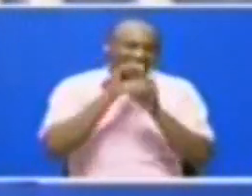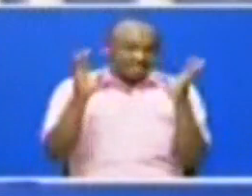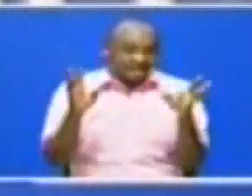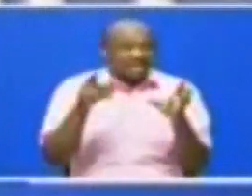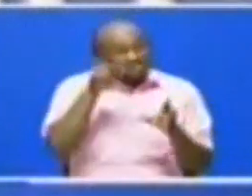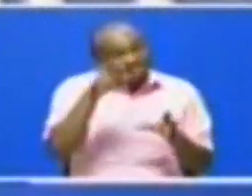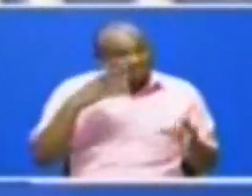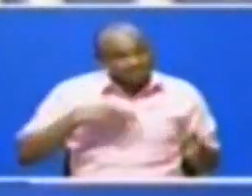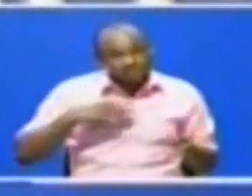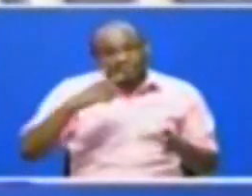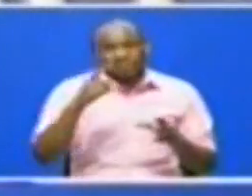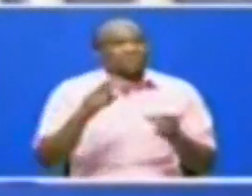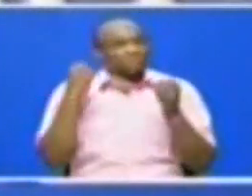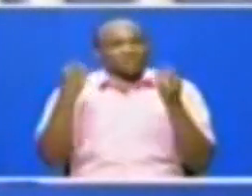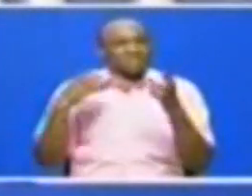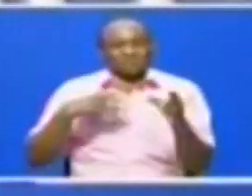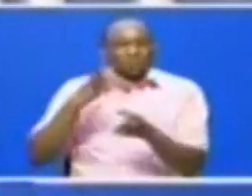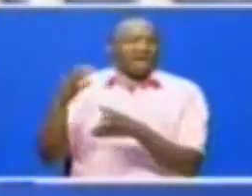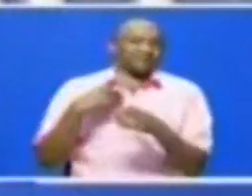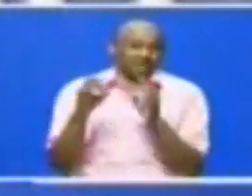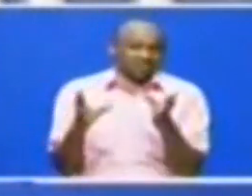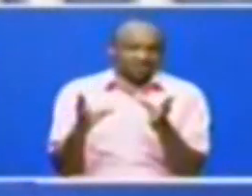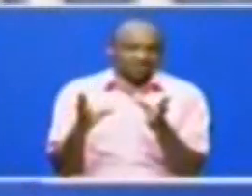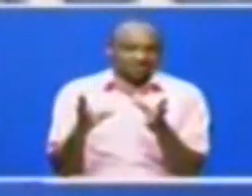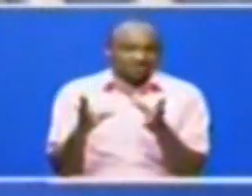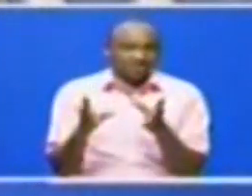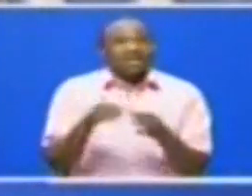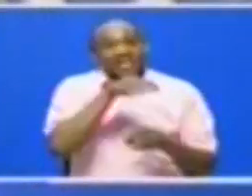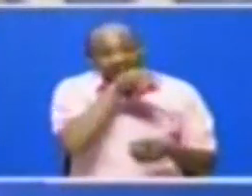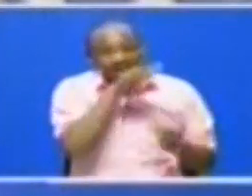these fellows do not have the numbers. They didn't have the numbers. What